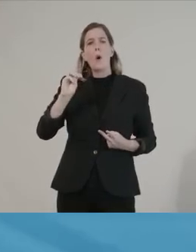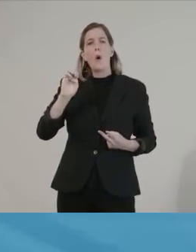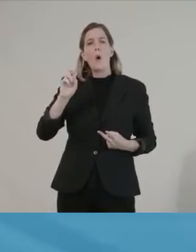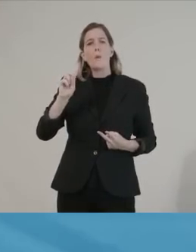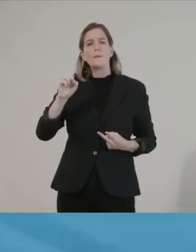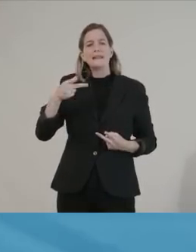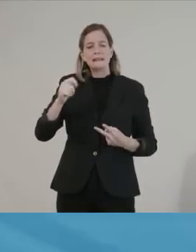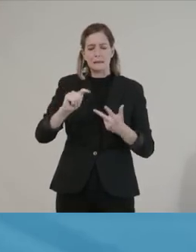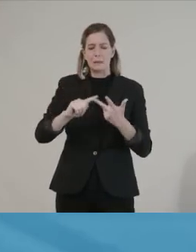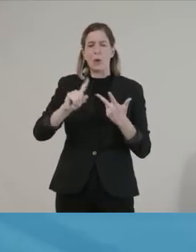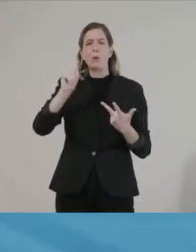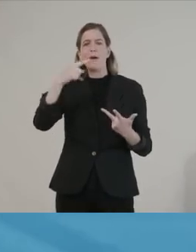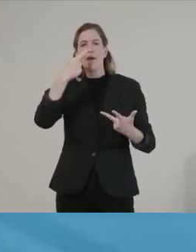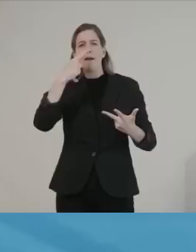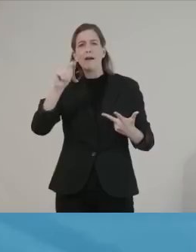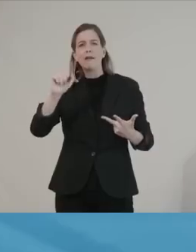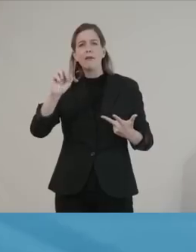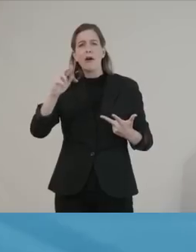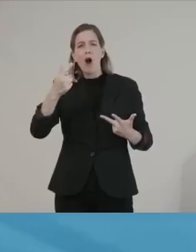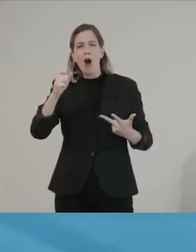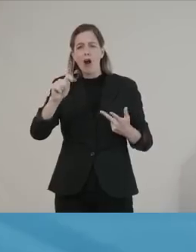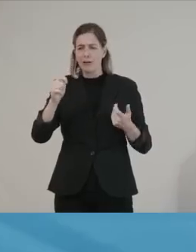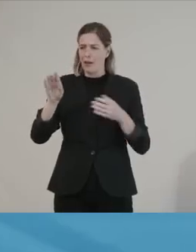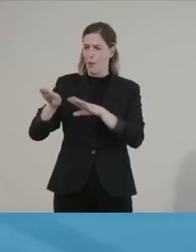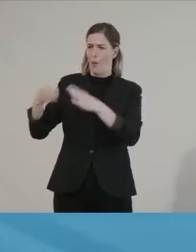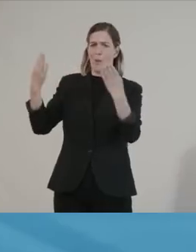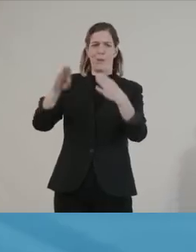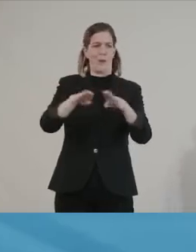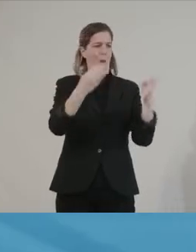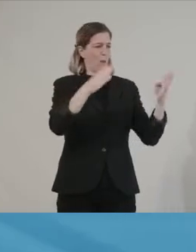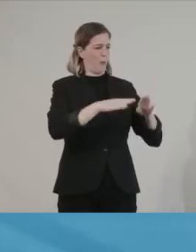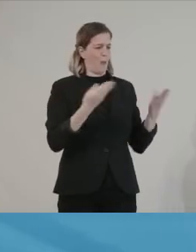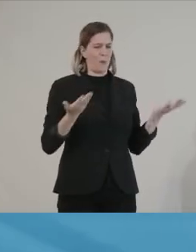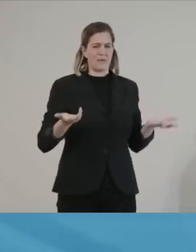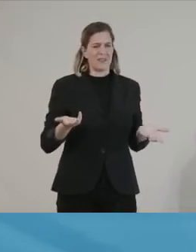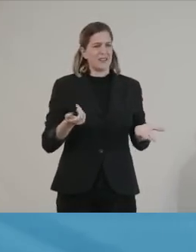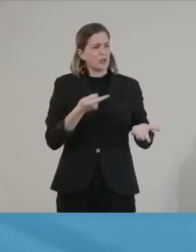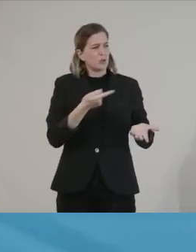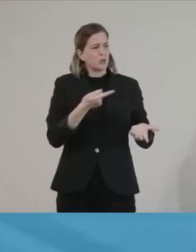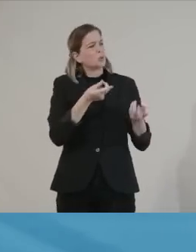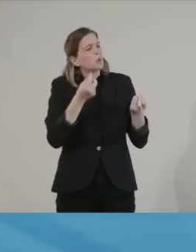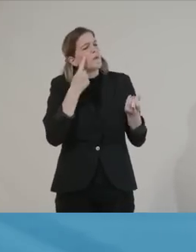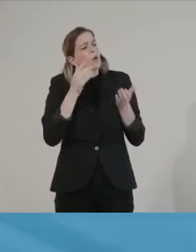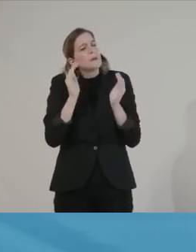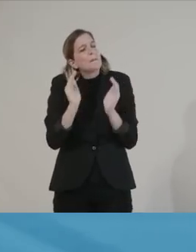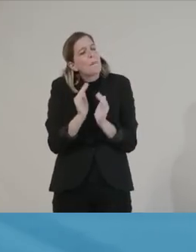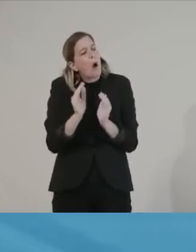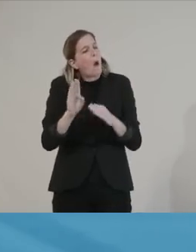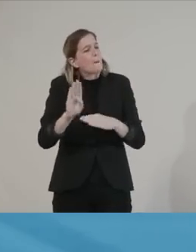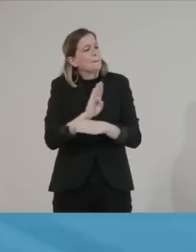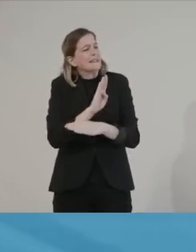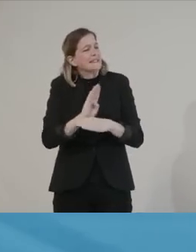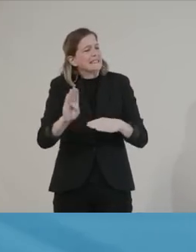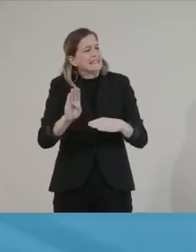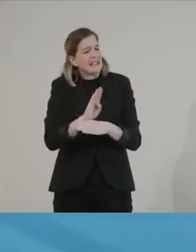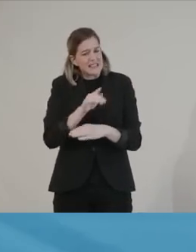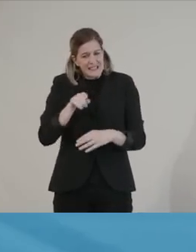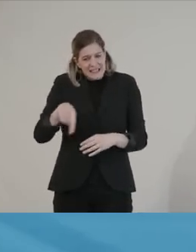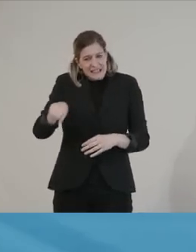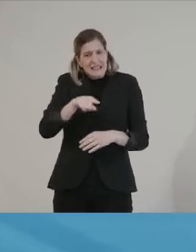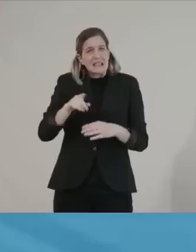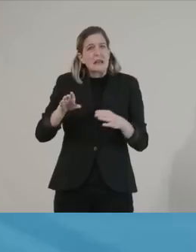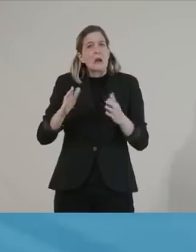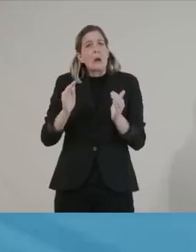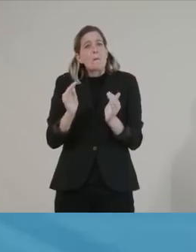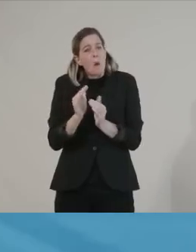wondering, when are you going to finally do something for small business, which they say they're in a better position to exercise that social